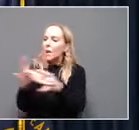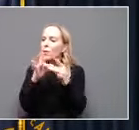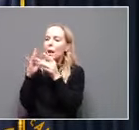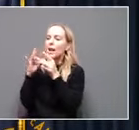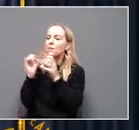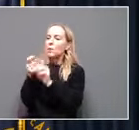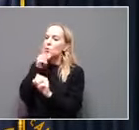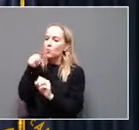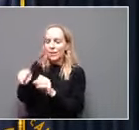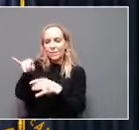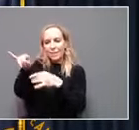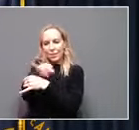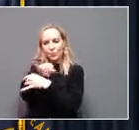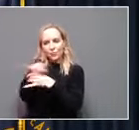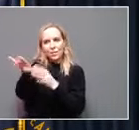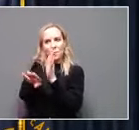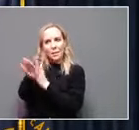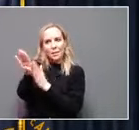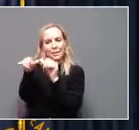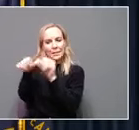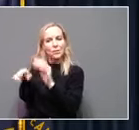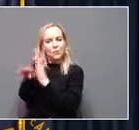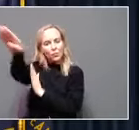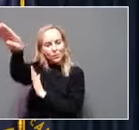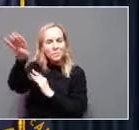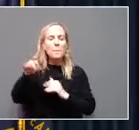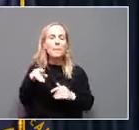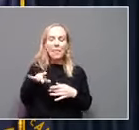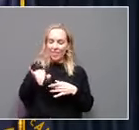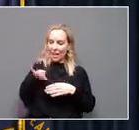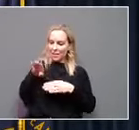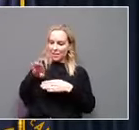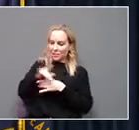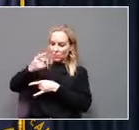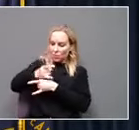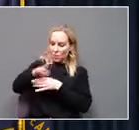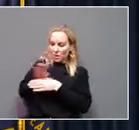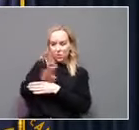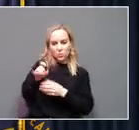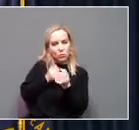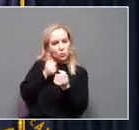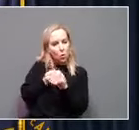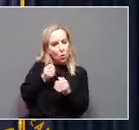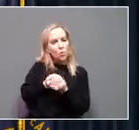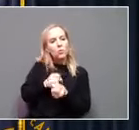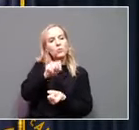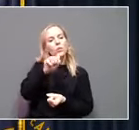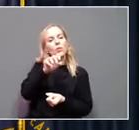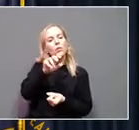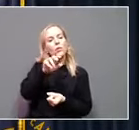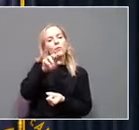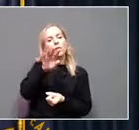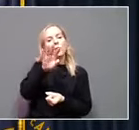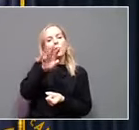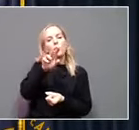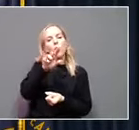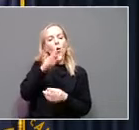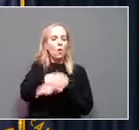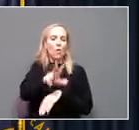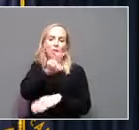industry continues to thrive. We're talking about an industry that supports 22,000 Kentuckians and is responsible for